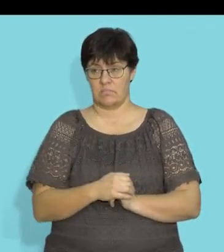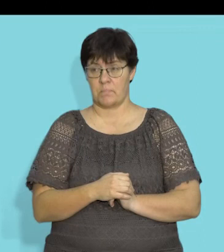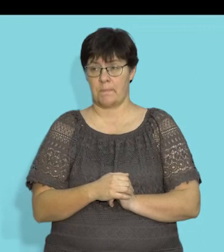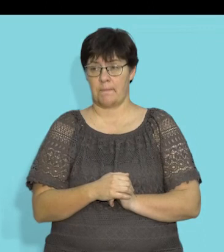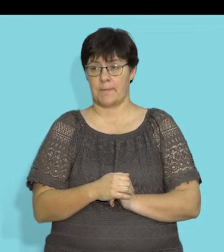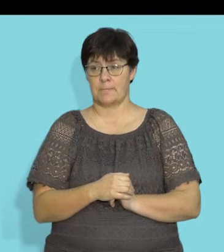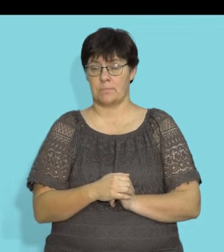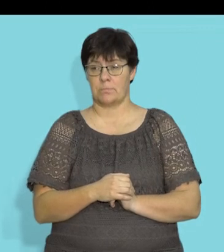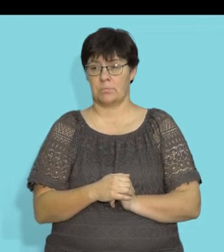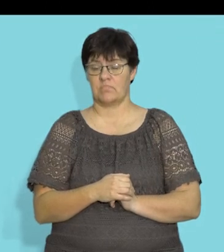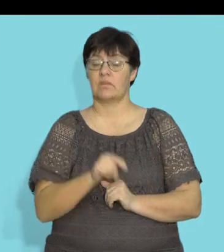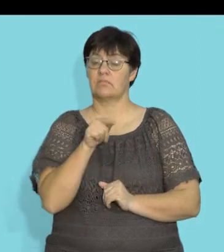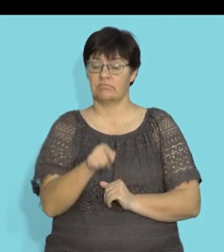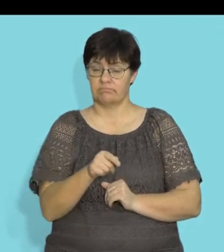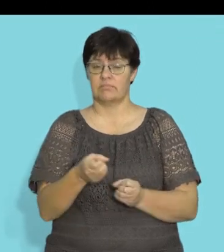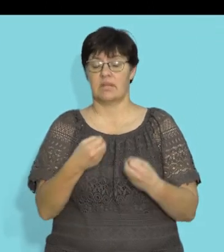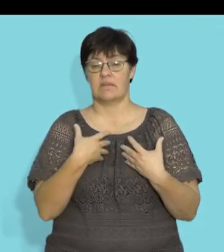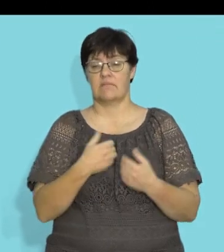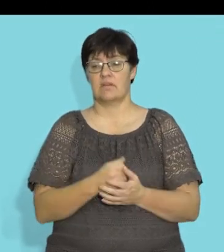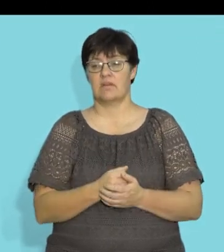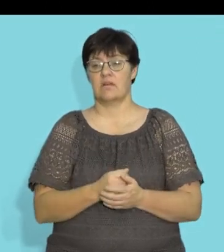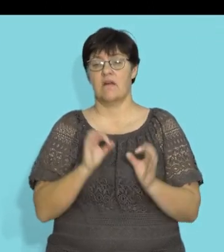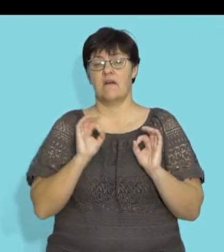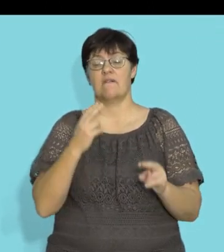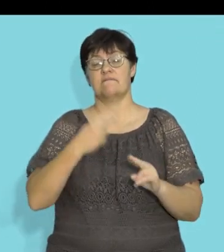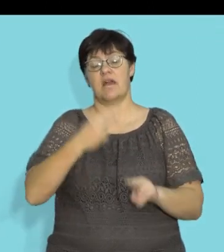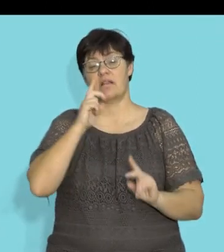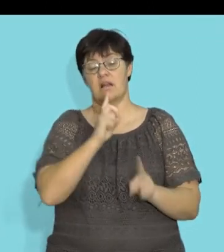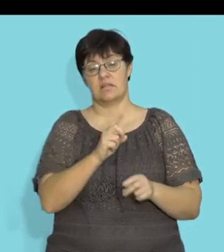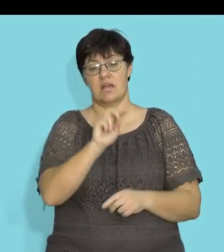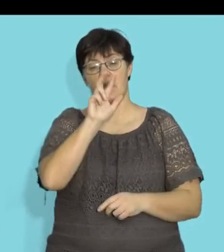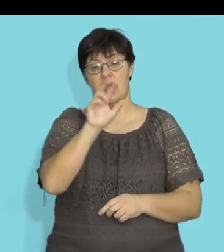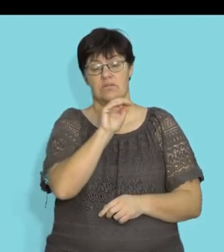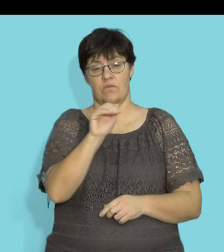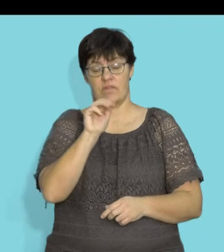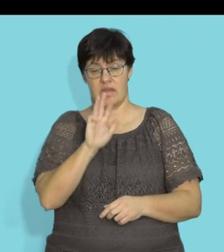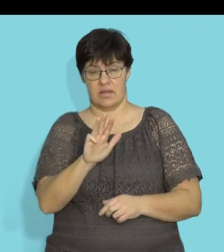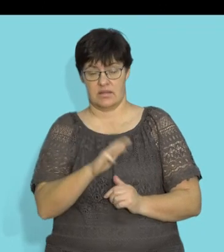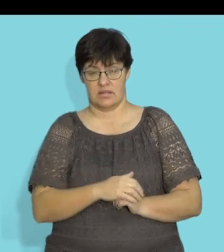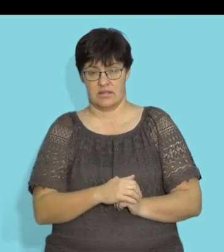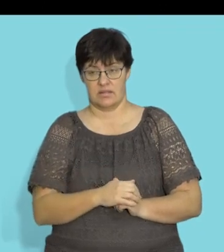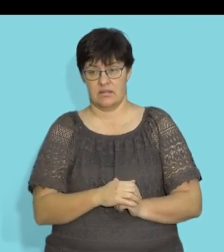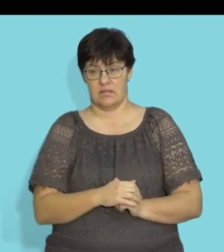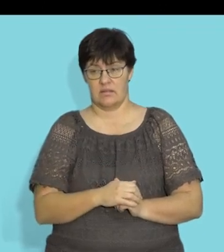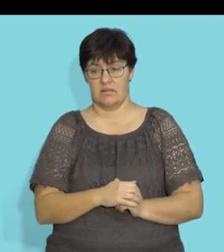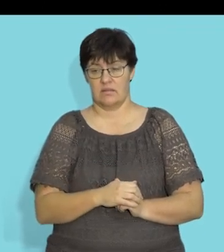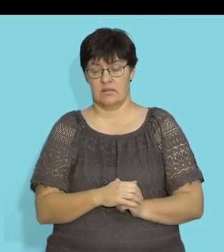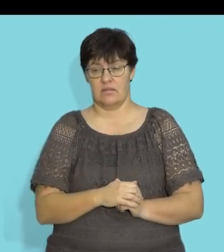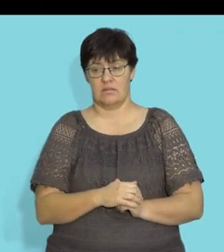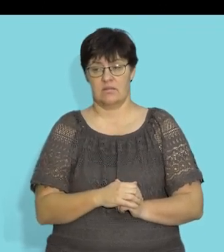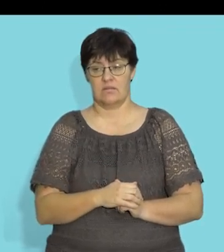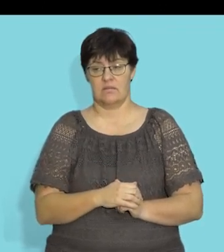0,1. This is going to give me a final answer of 8 over 9.